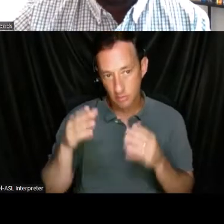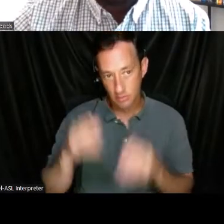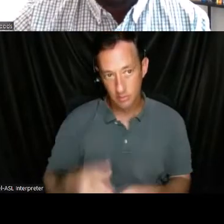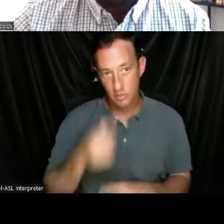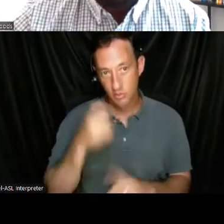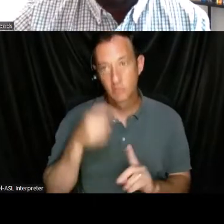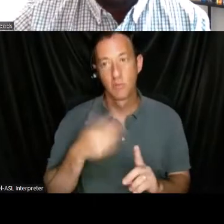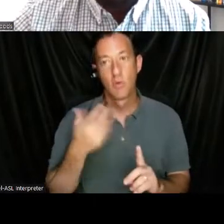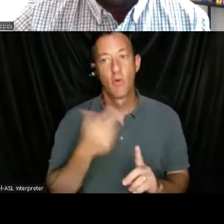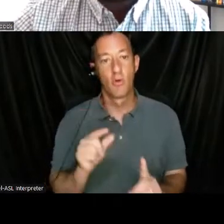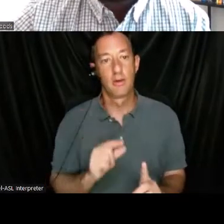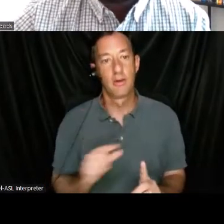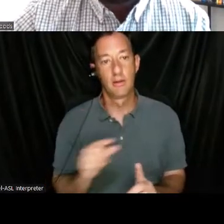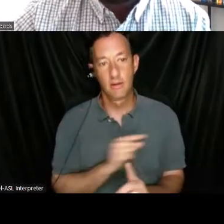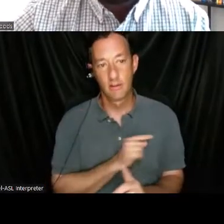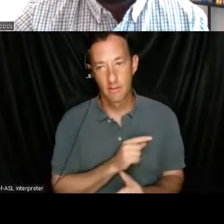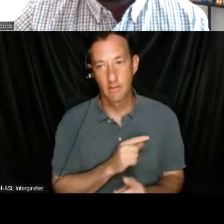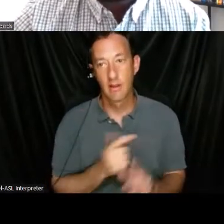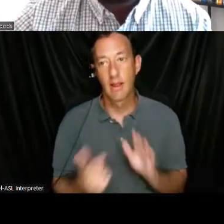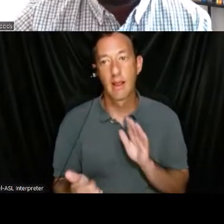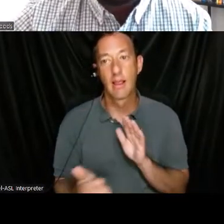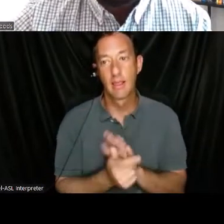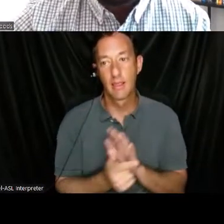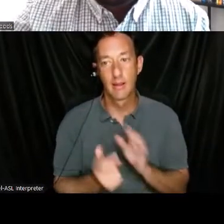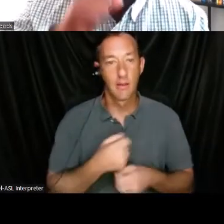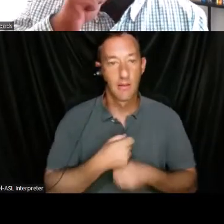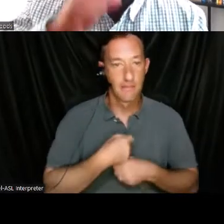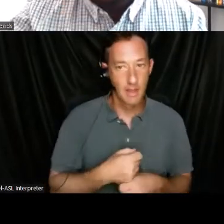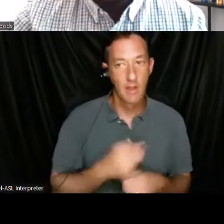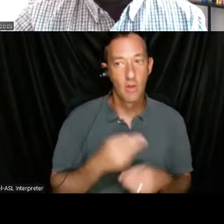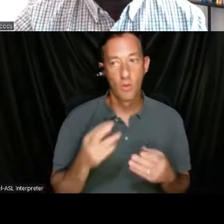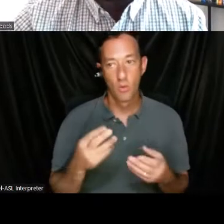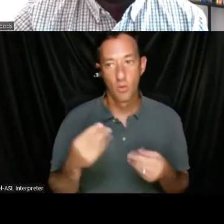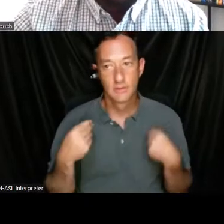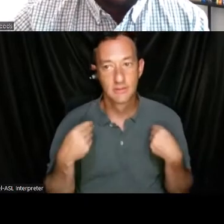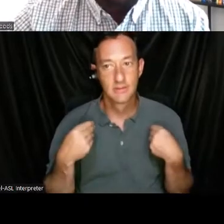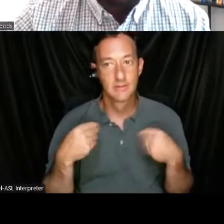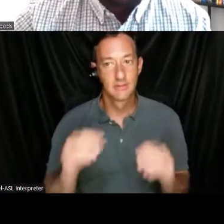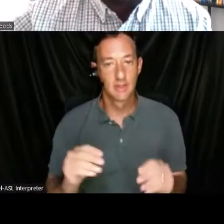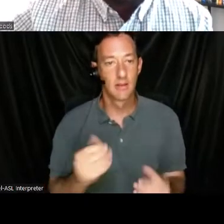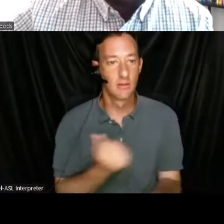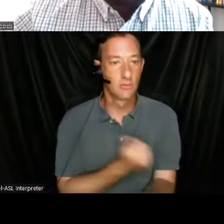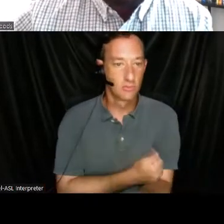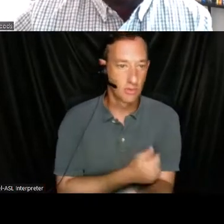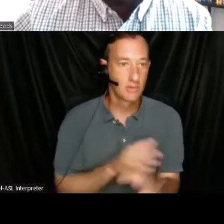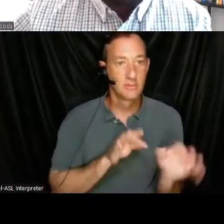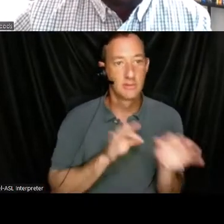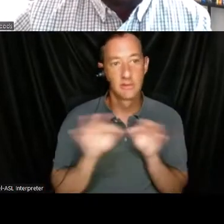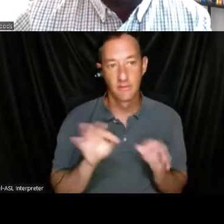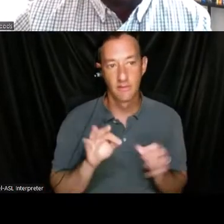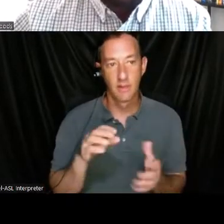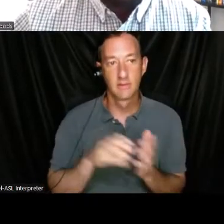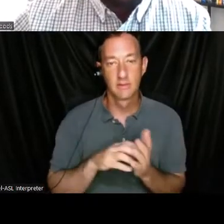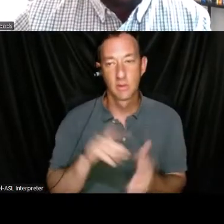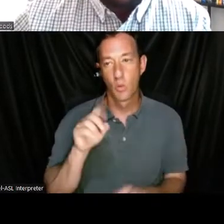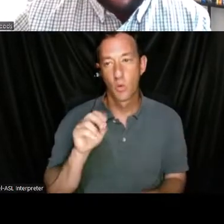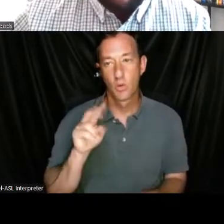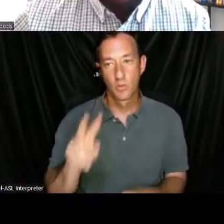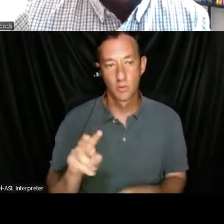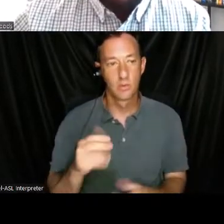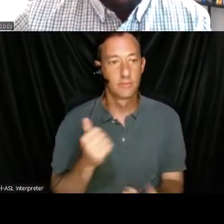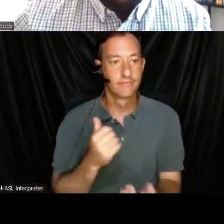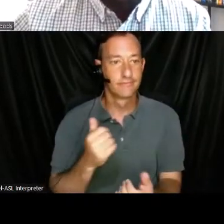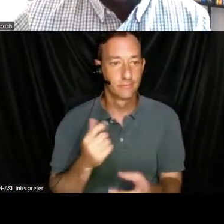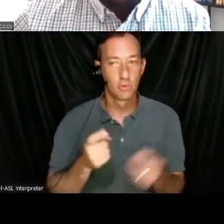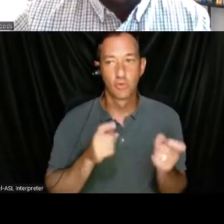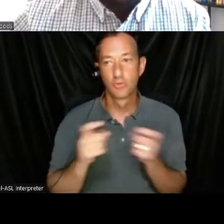been convicted of the illegal manufacture or distribution of a controlled substance as defined in Section 102 of the Controlled Substances